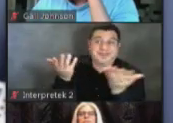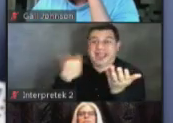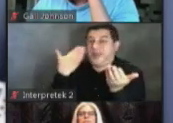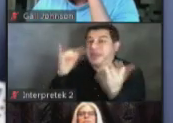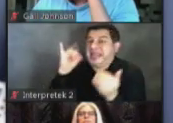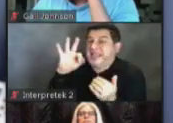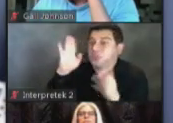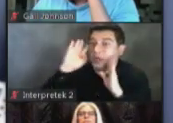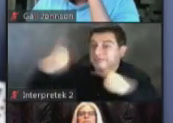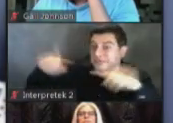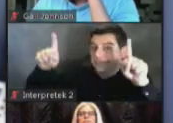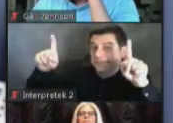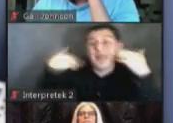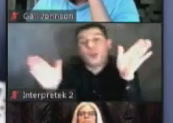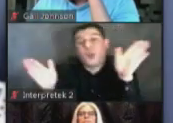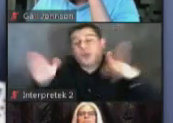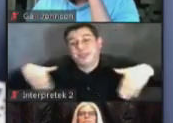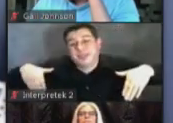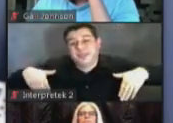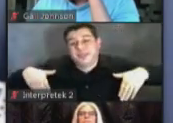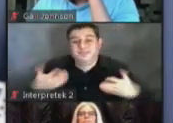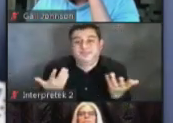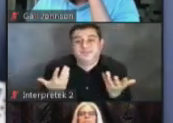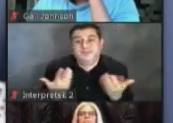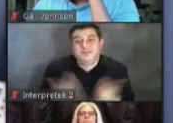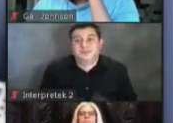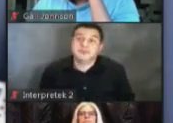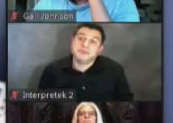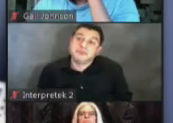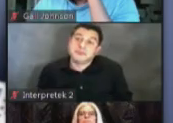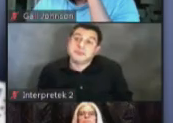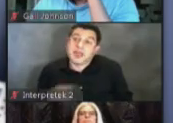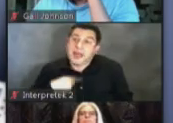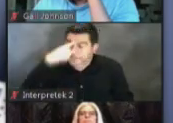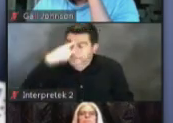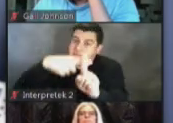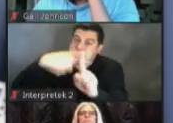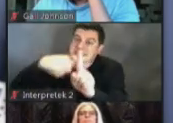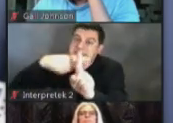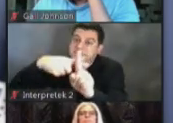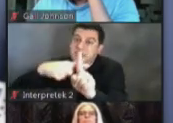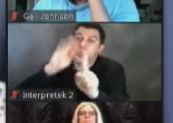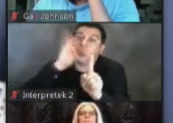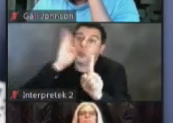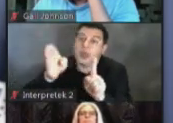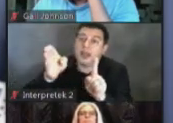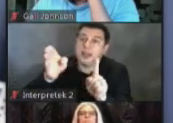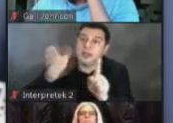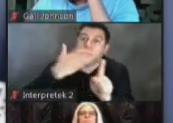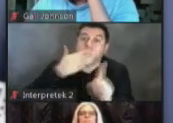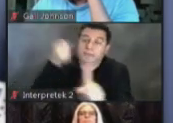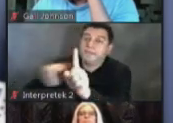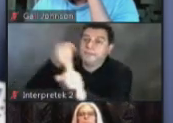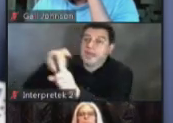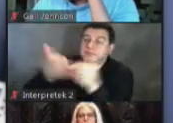but I have optimism that we will make some difference by moving that forward. So at